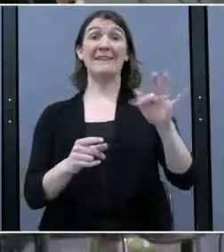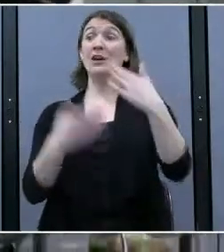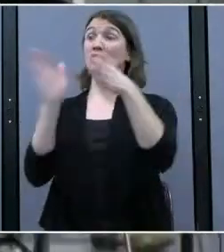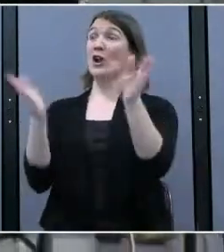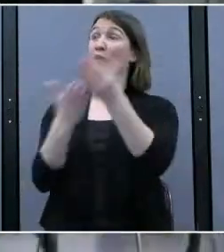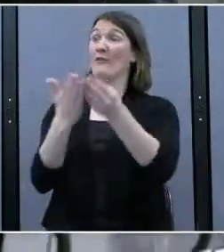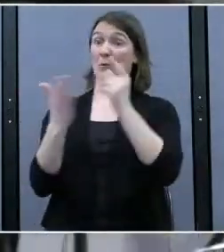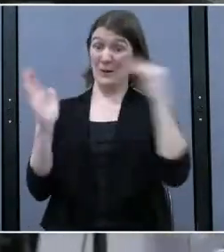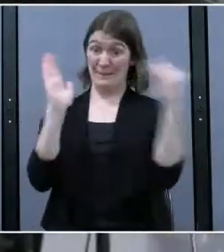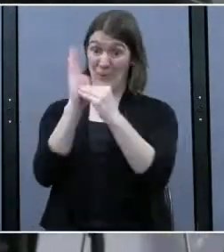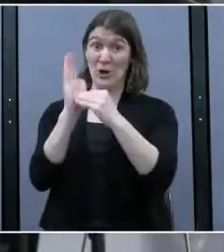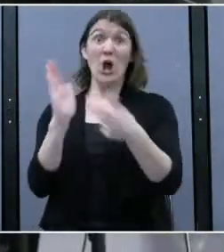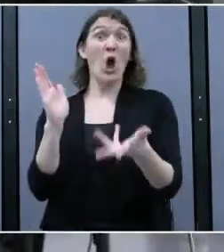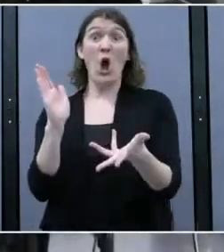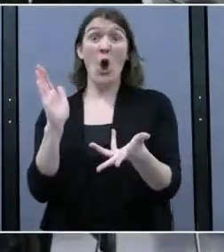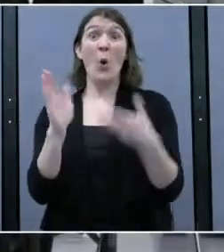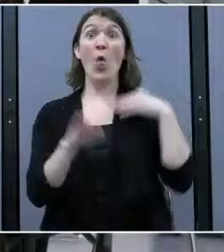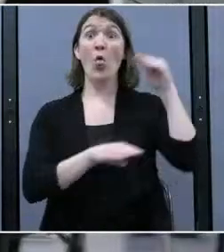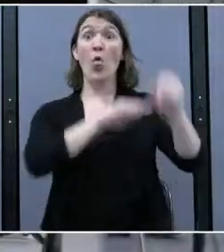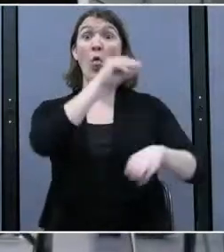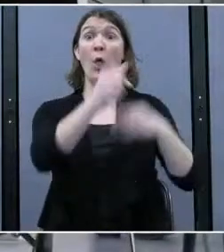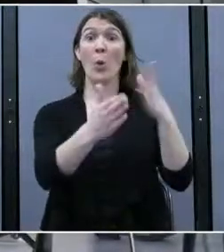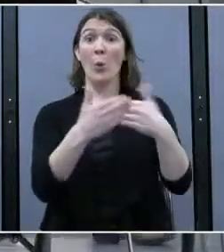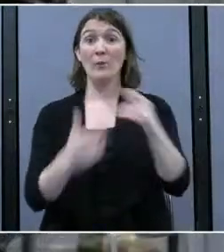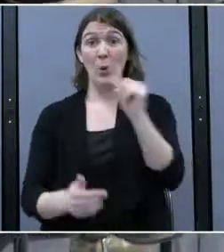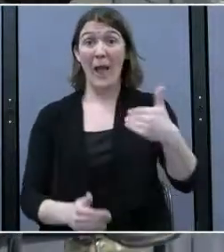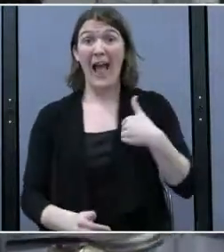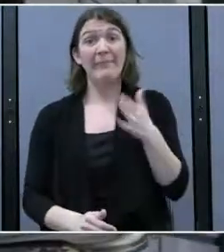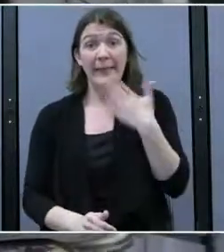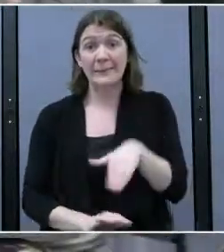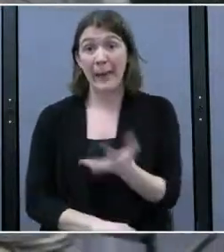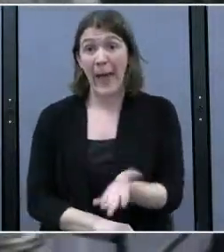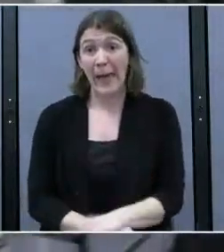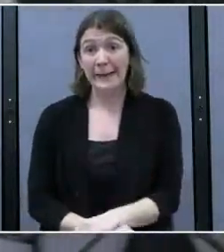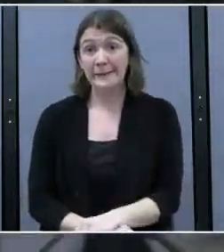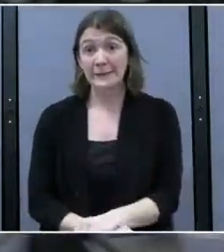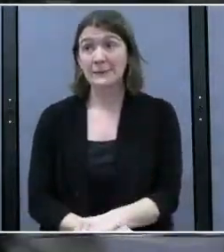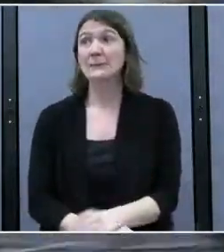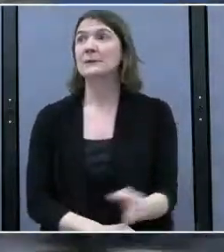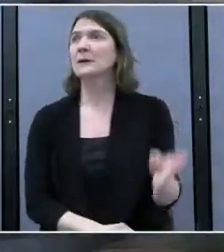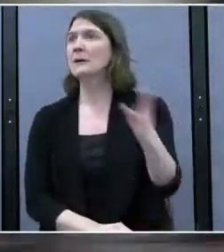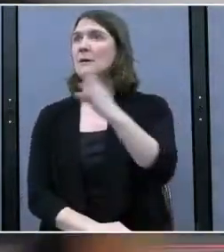Yeah. Okay. I think I said Gemma was next. Down here.